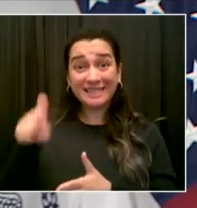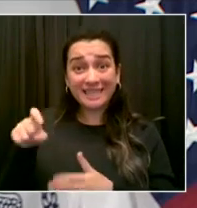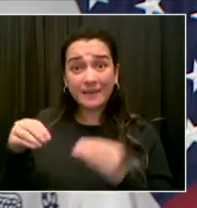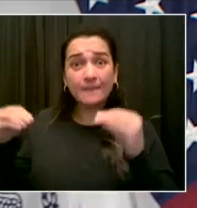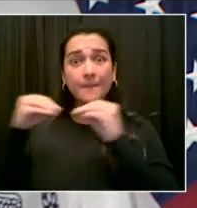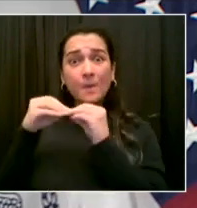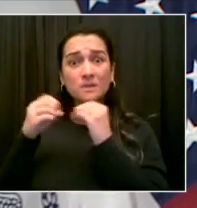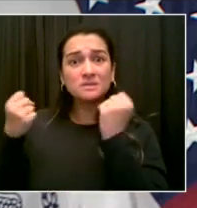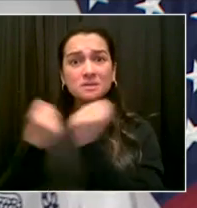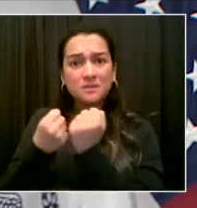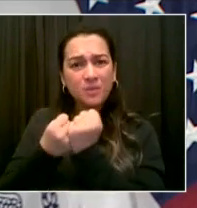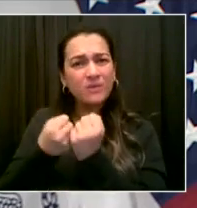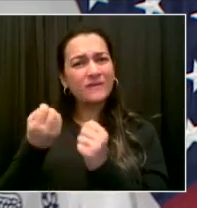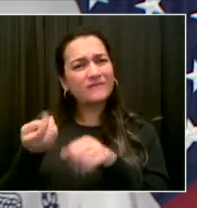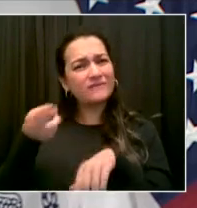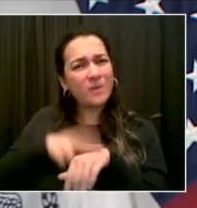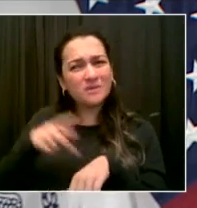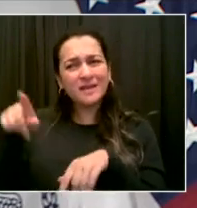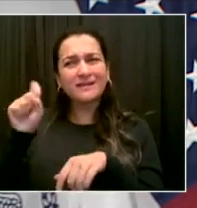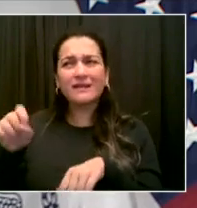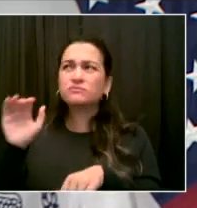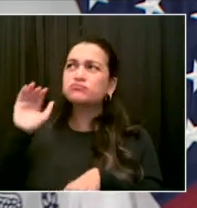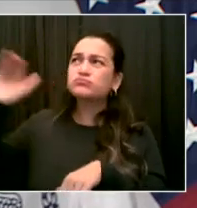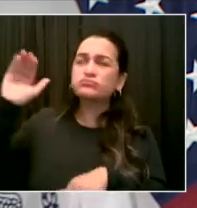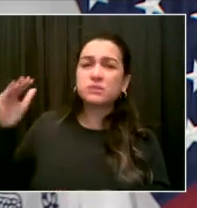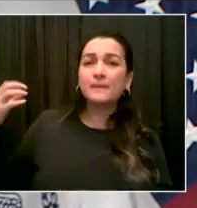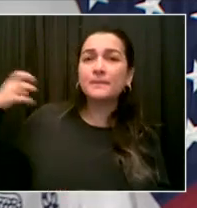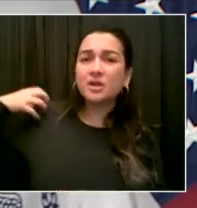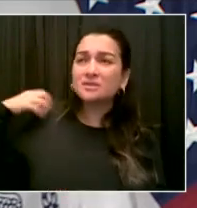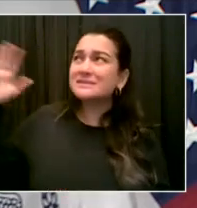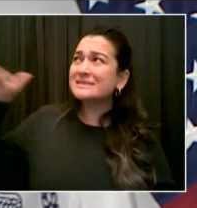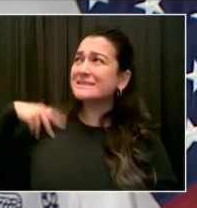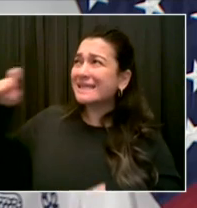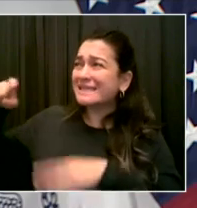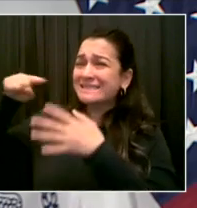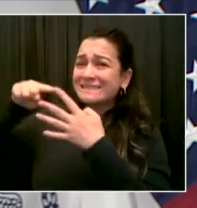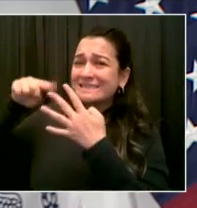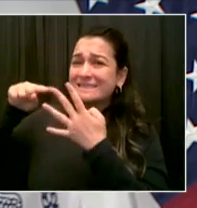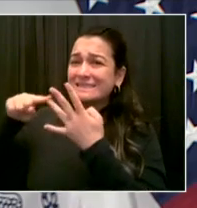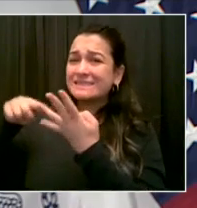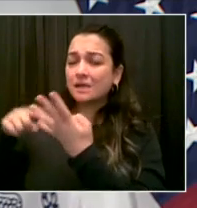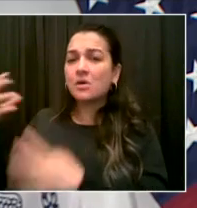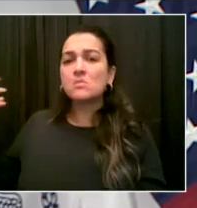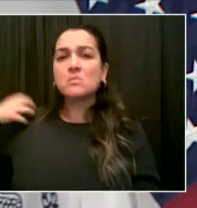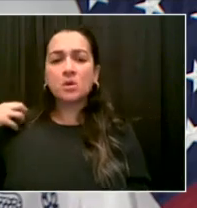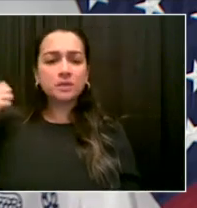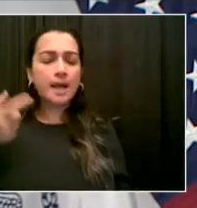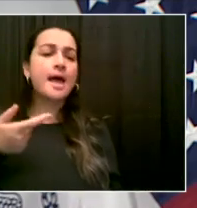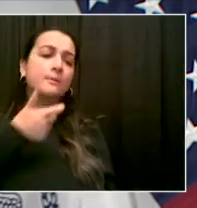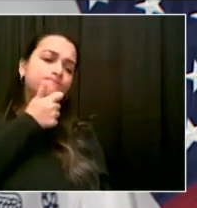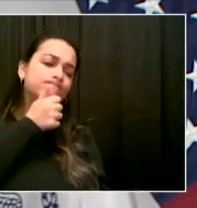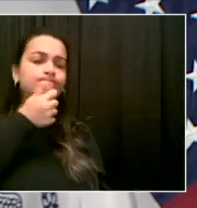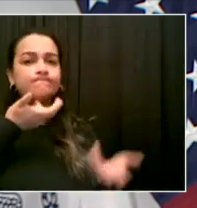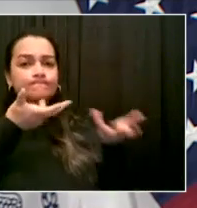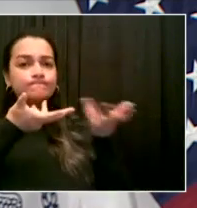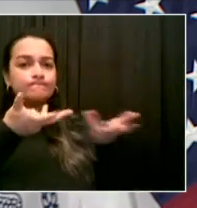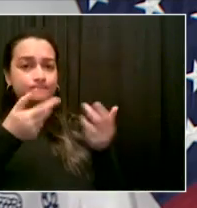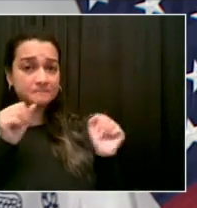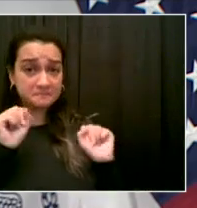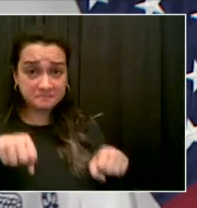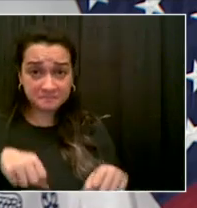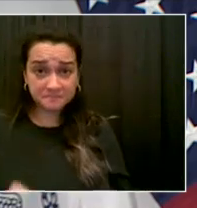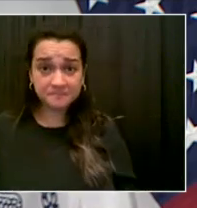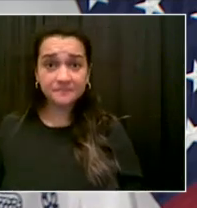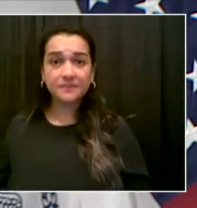been at their post doing this work throughout and doing incredible work for us. And this is a chance